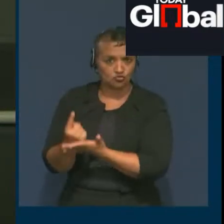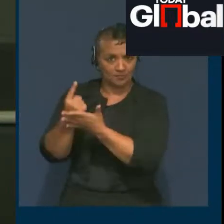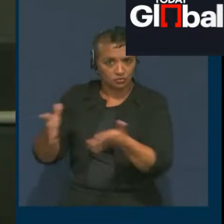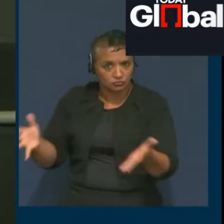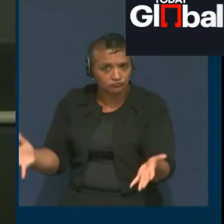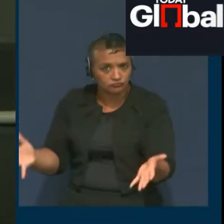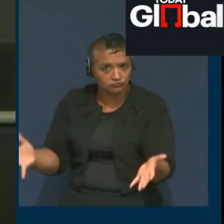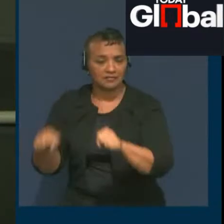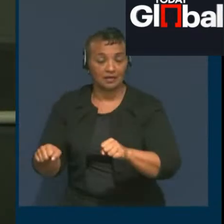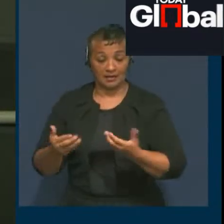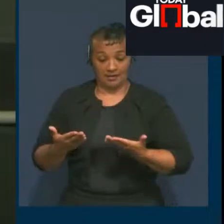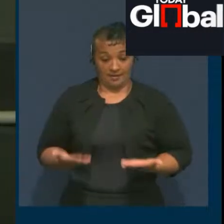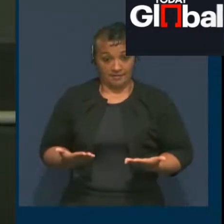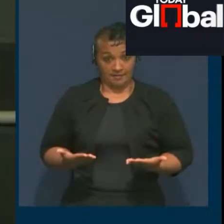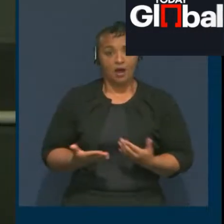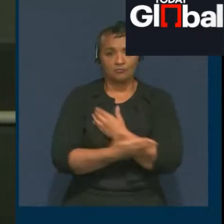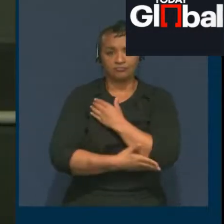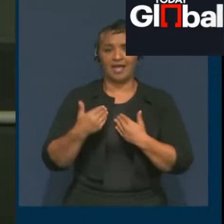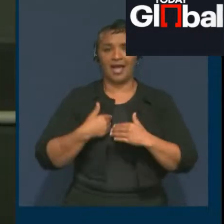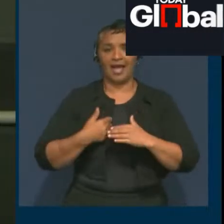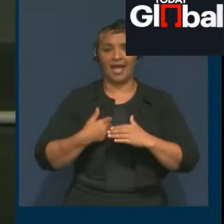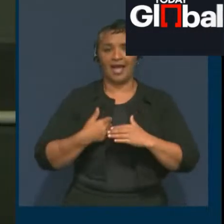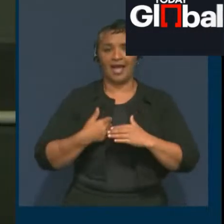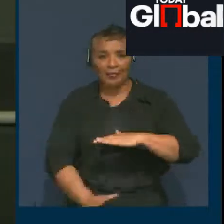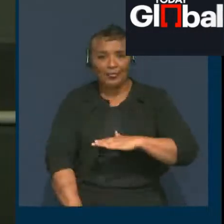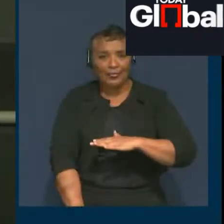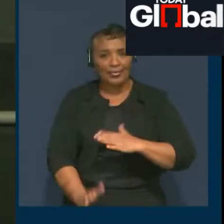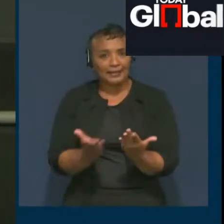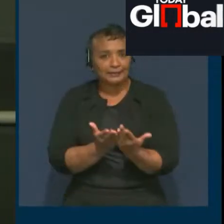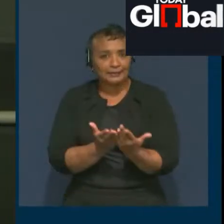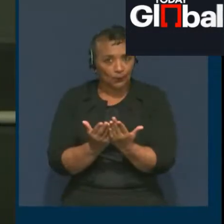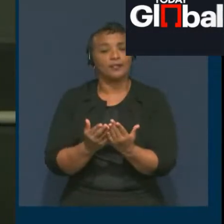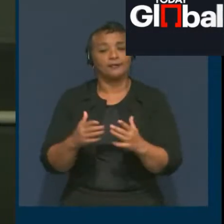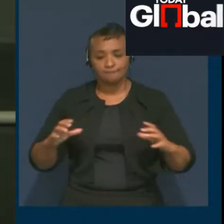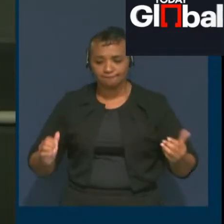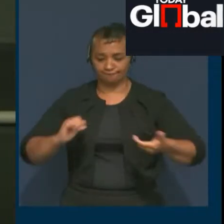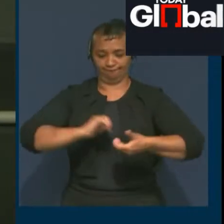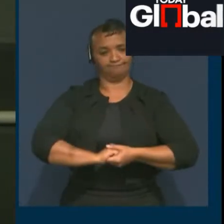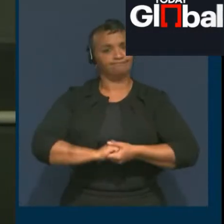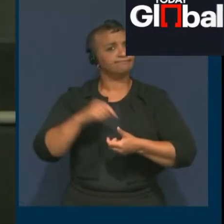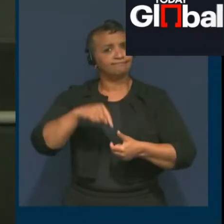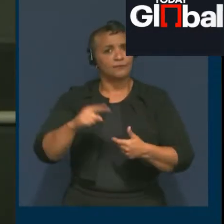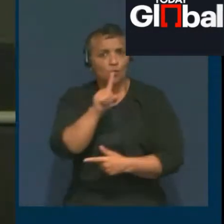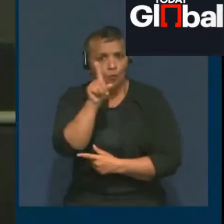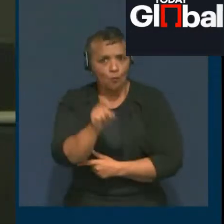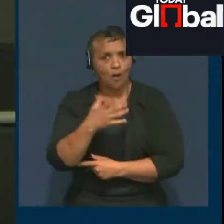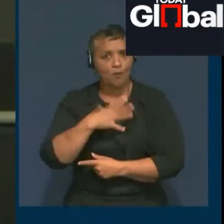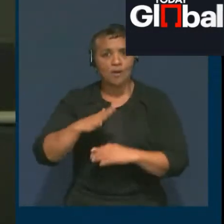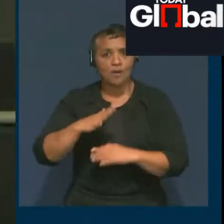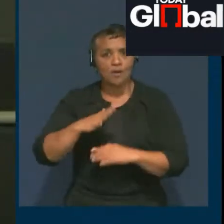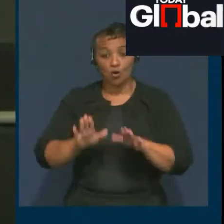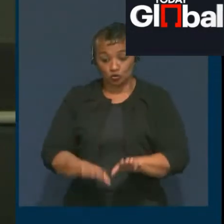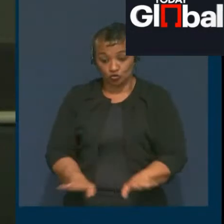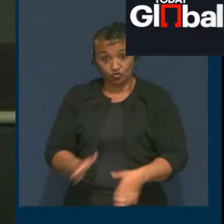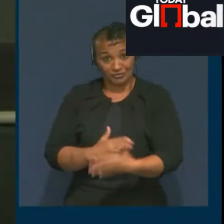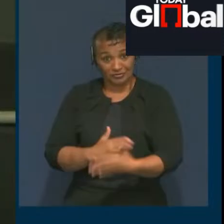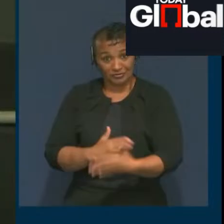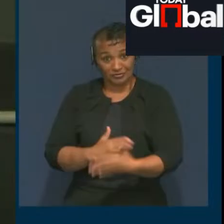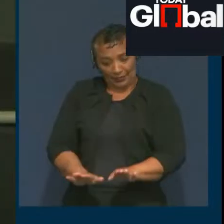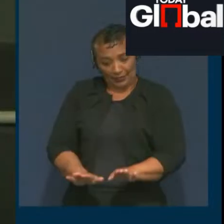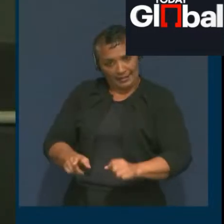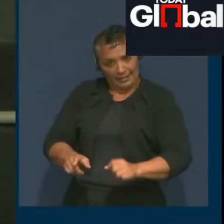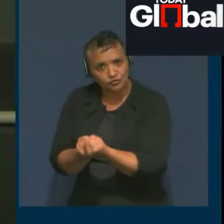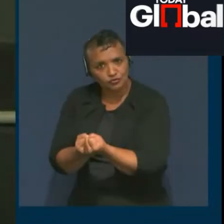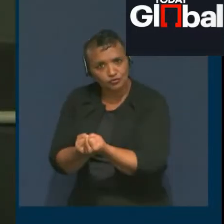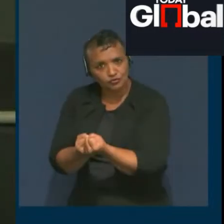for this reason Al Juwan Kindergarten for Early Intervention, with a partnership aimed at providing integrated services for children with disabilities and supporting